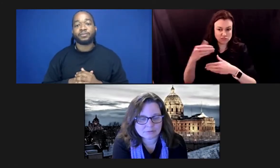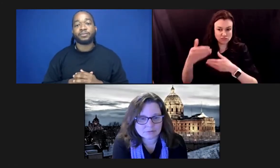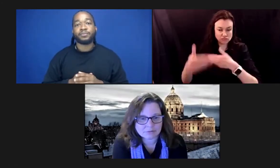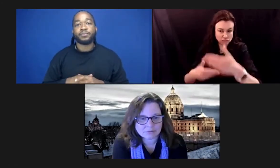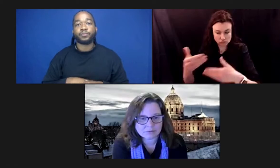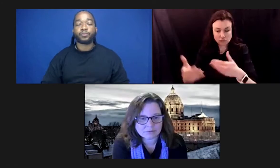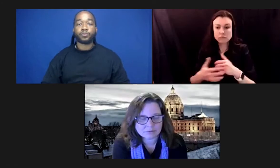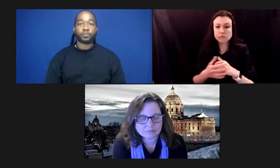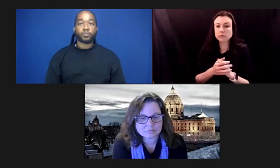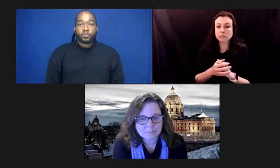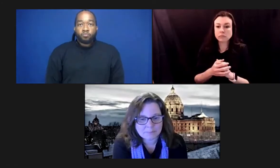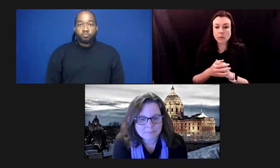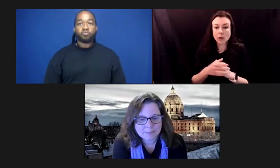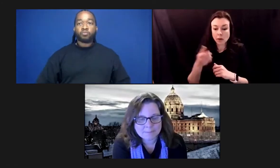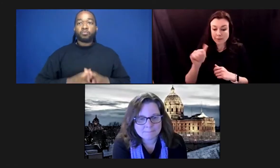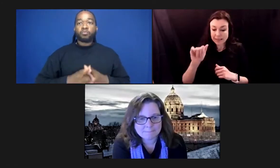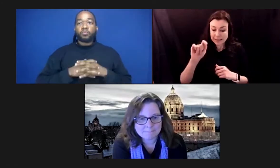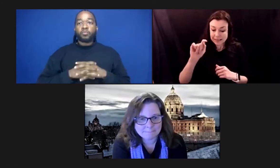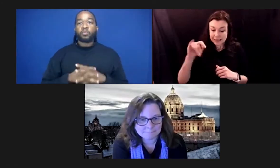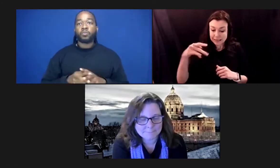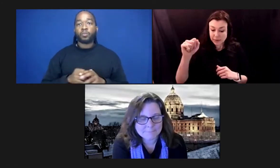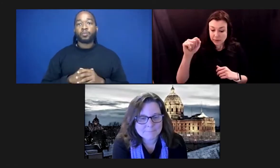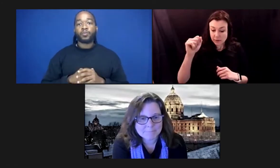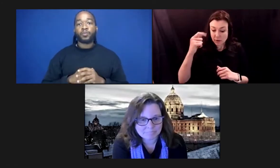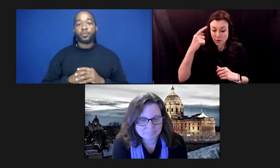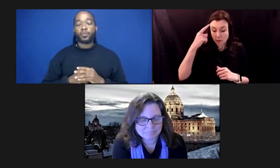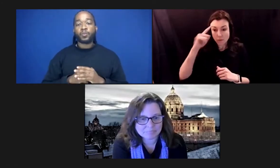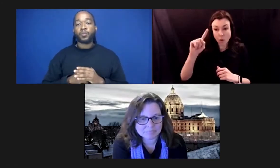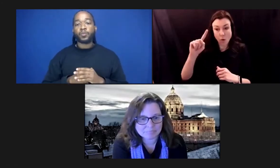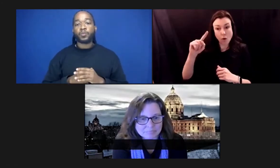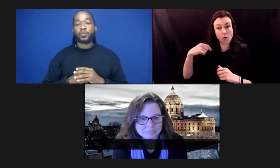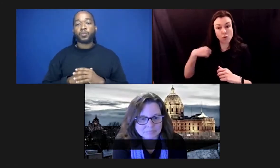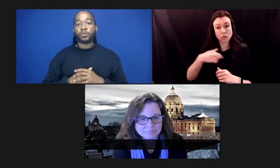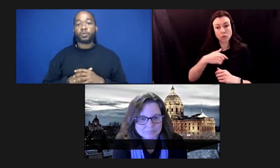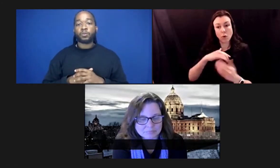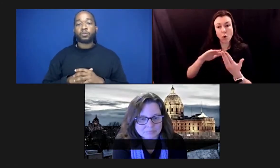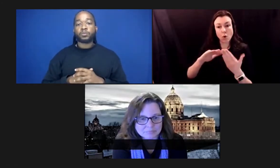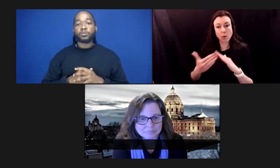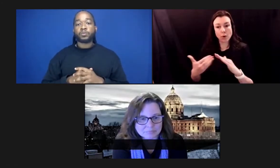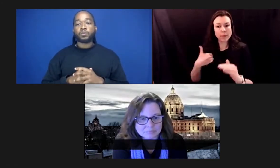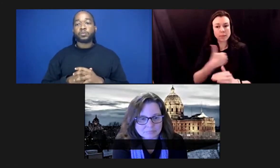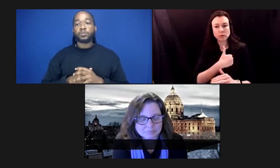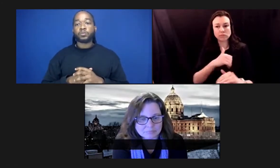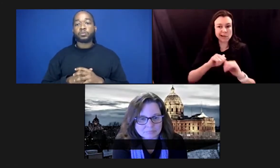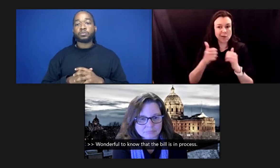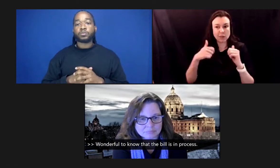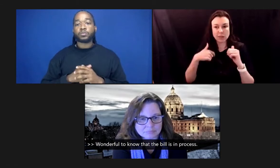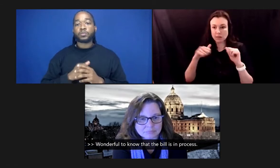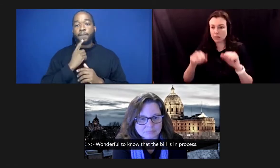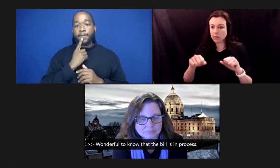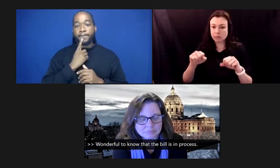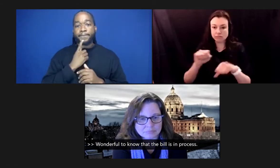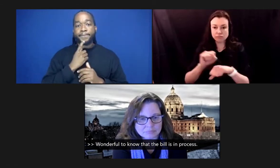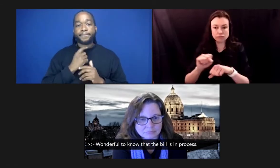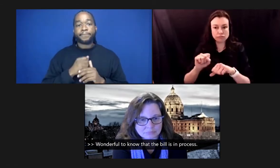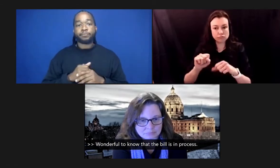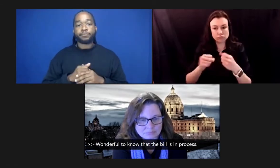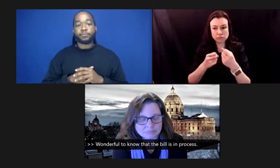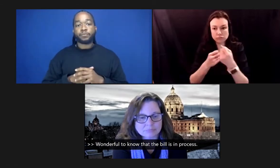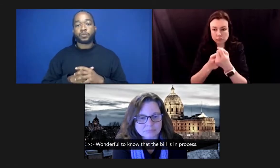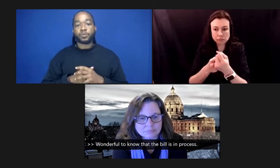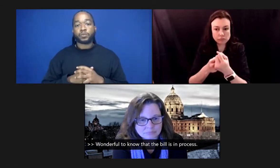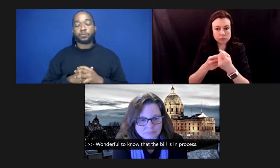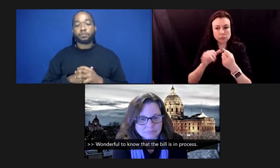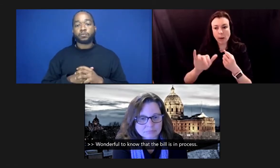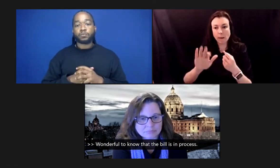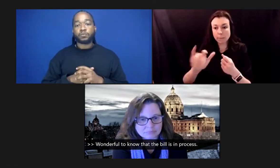Wonderful to know that the bill is in process. So as far as tips, as far as our community members,